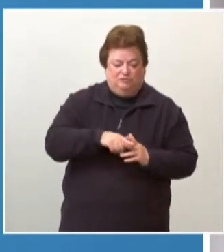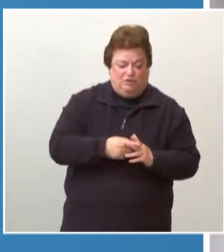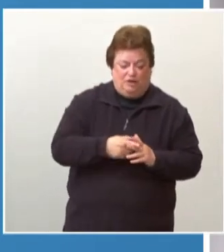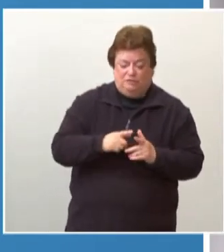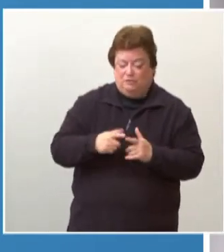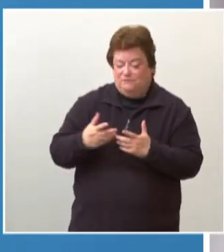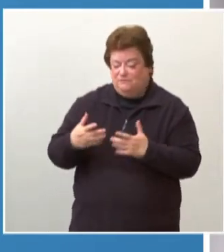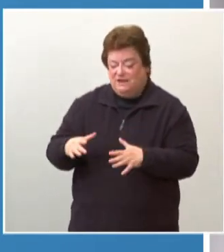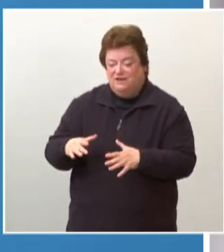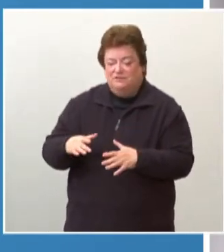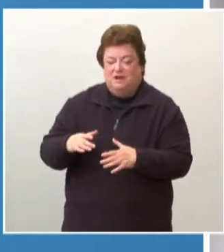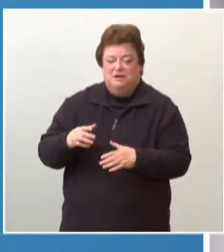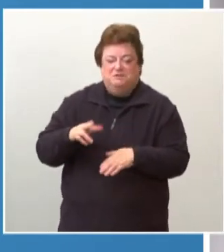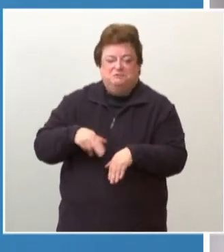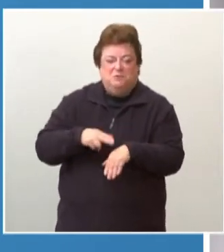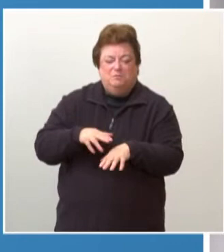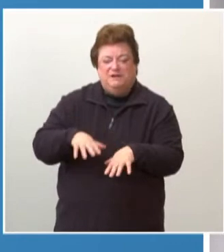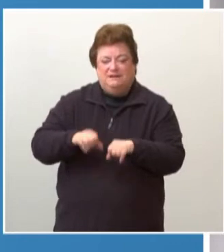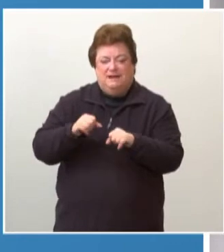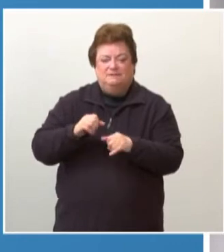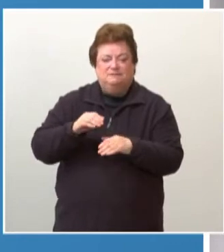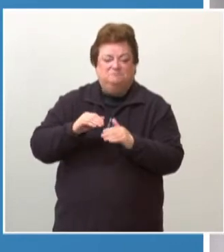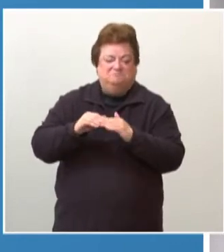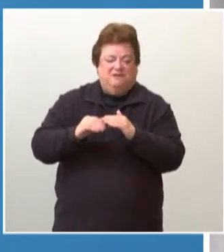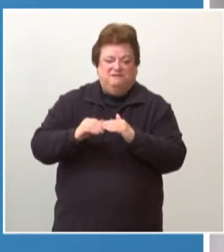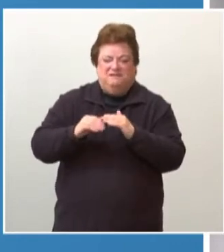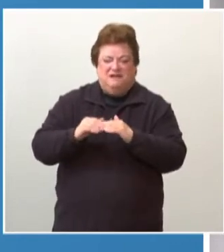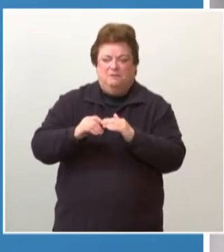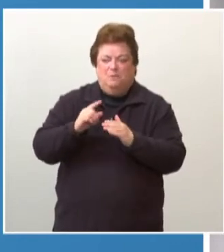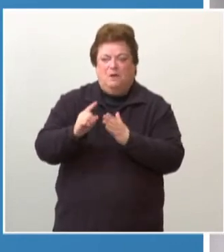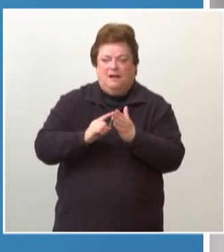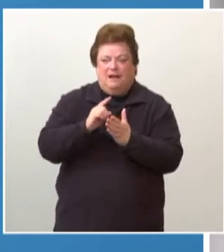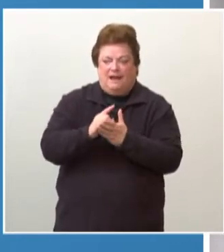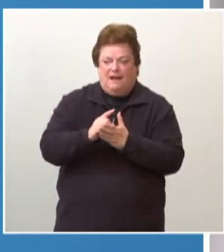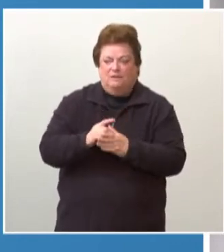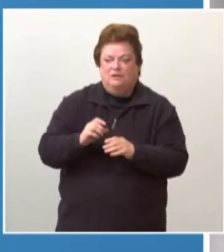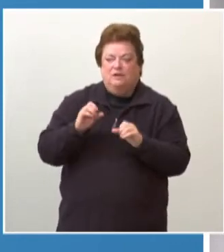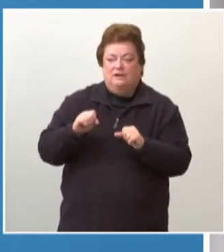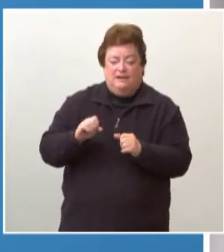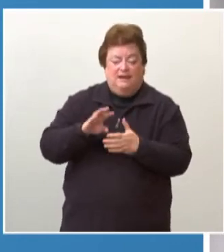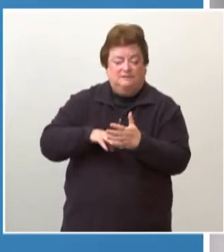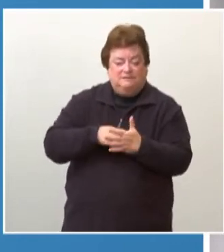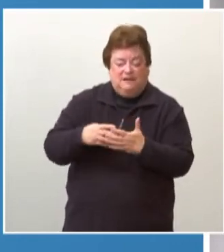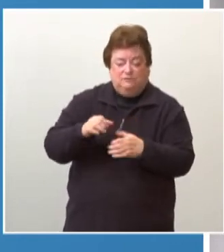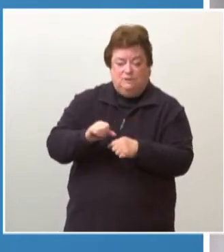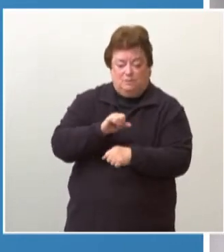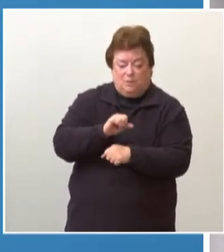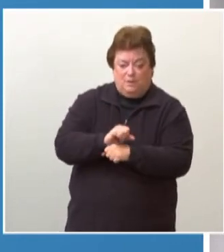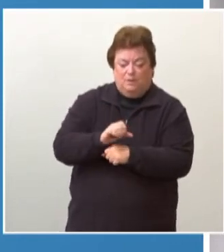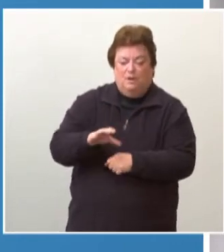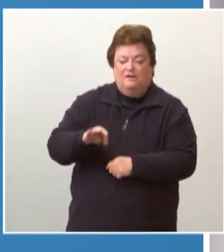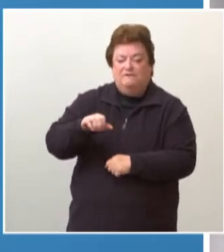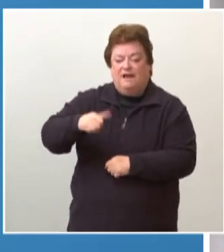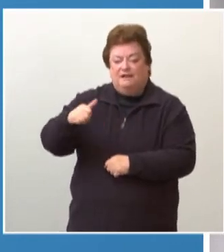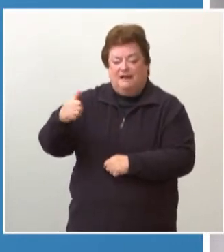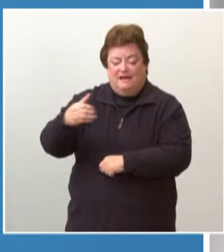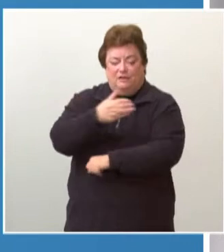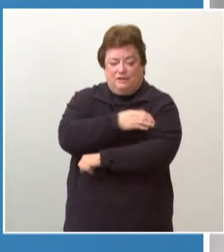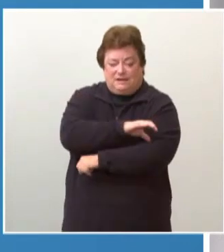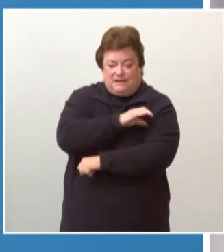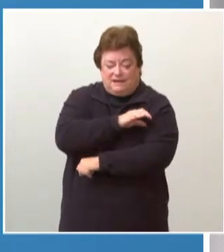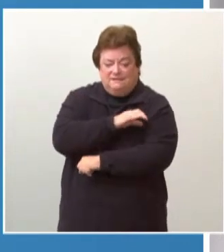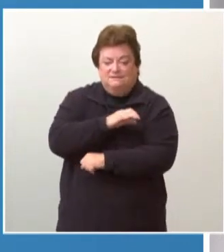process usually takes less than an hour. Residents may also schedule an appointment or find additional clinic times